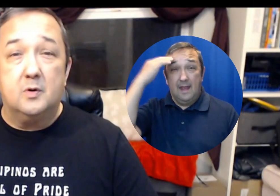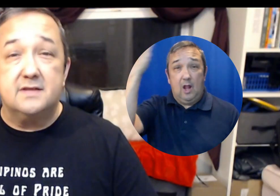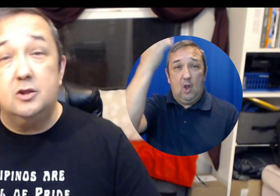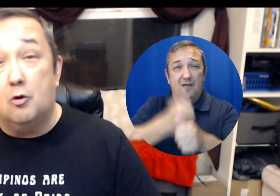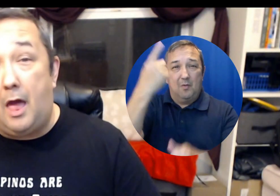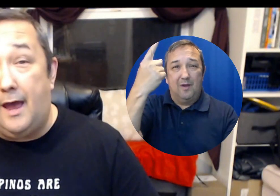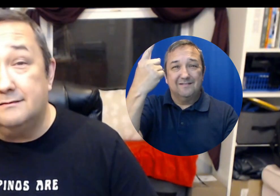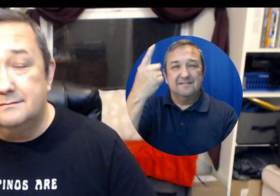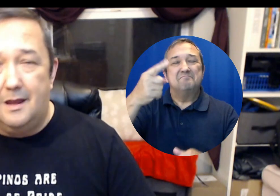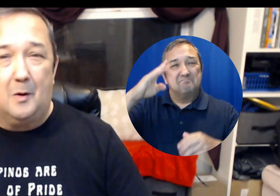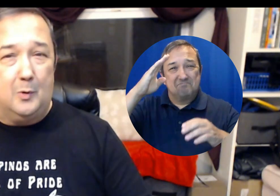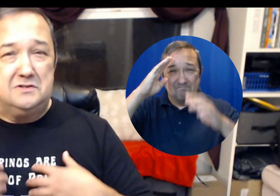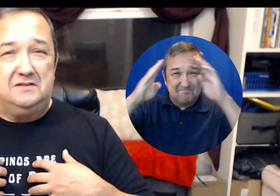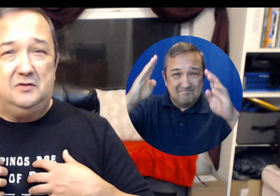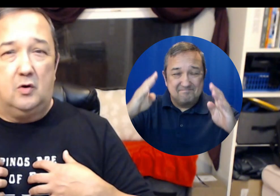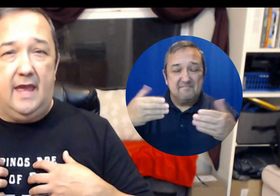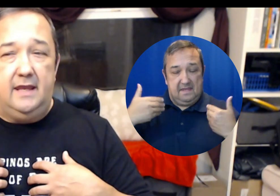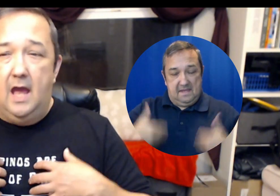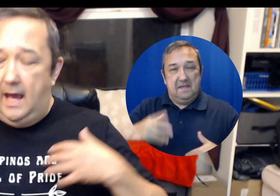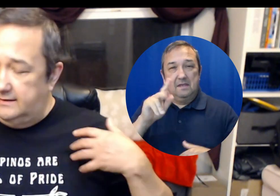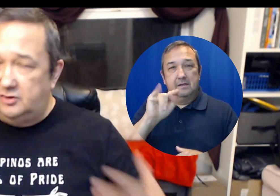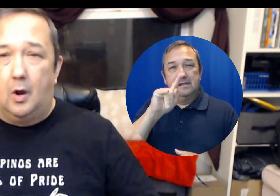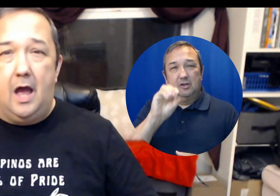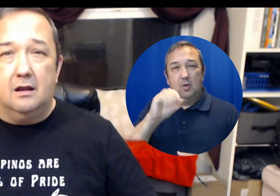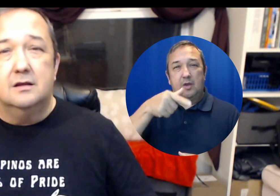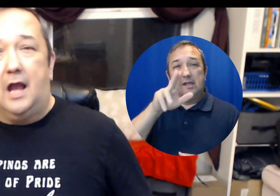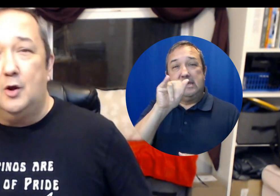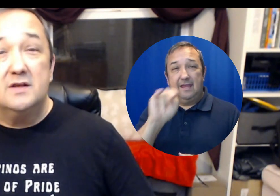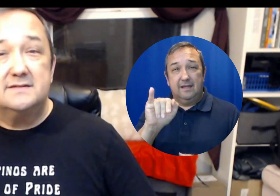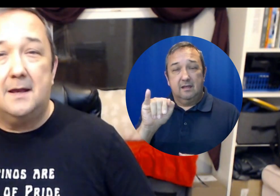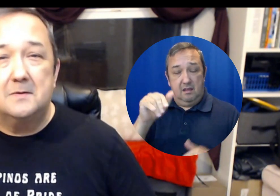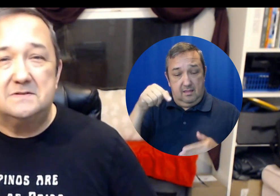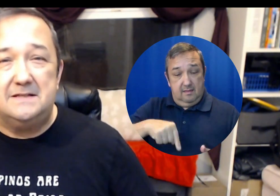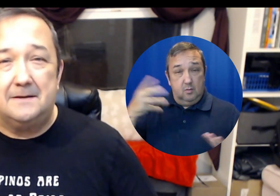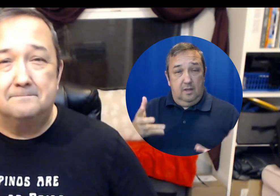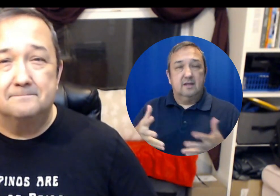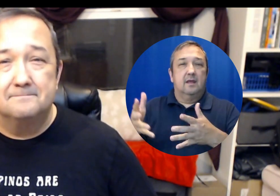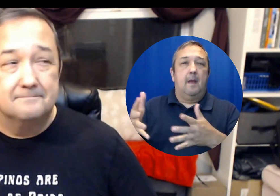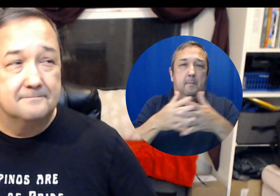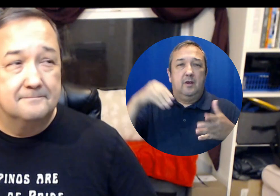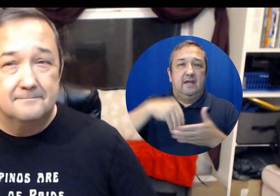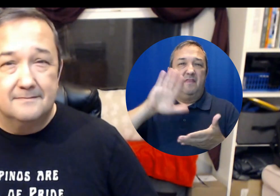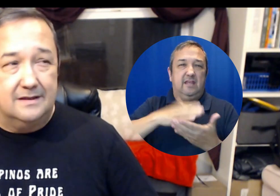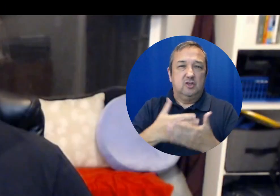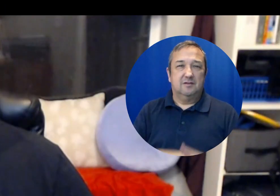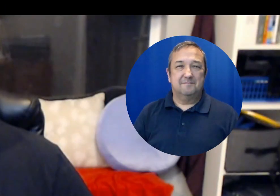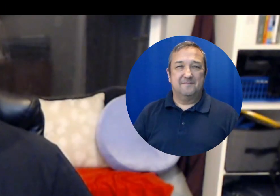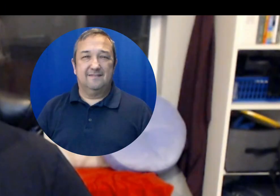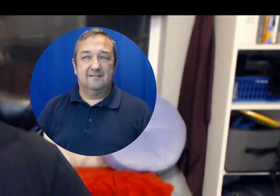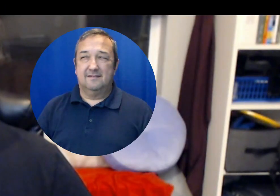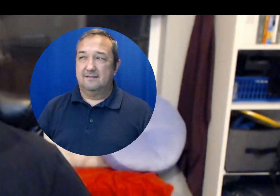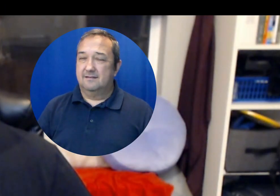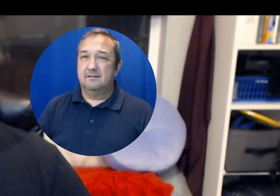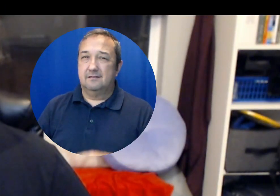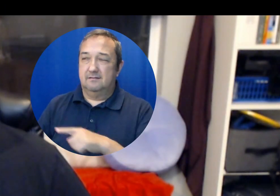Hello po sa inyong lahat. Ako po si Tito Kenny at ito ang Kano sa Kusina. Ako din